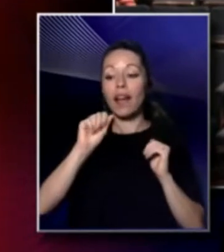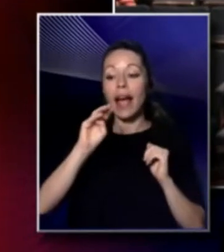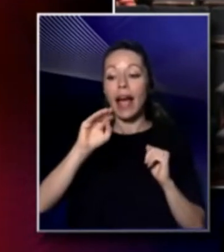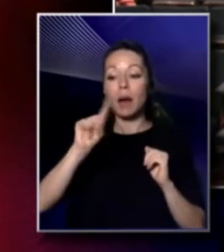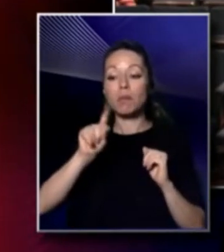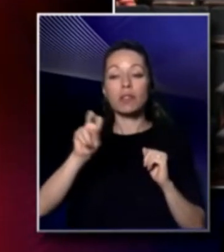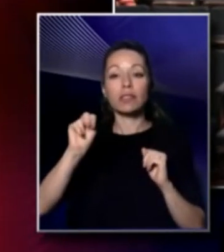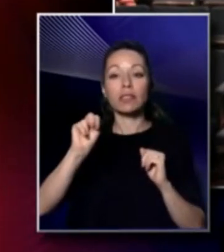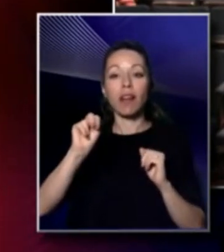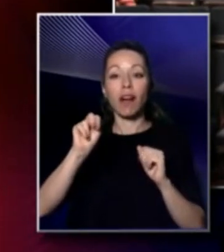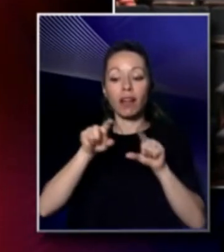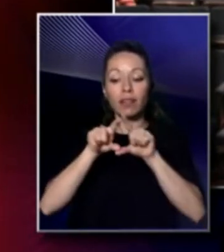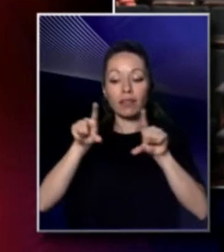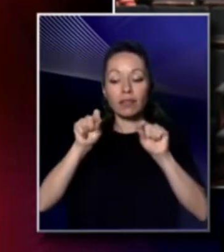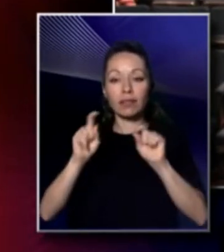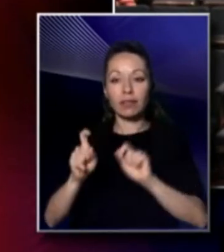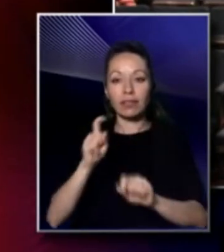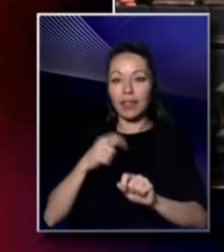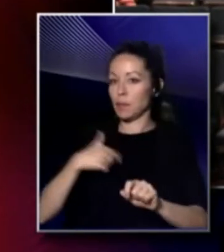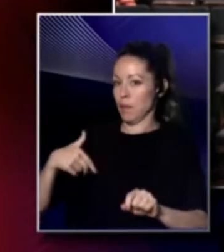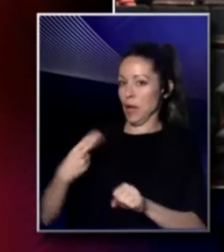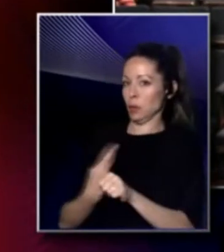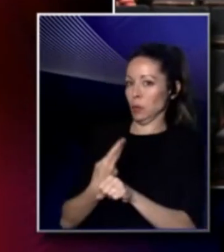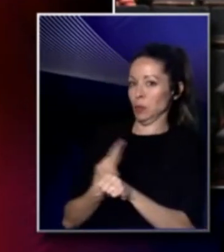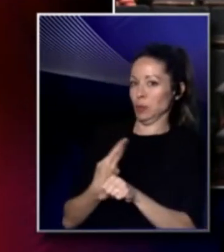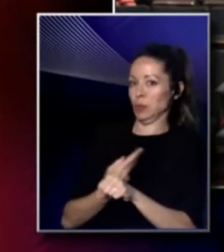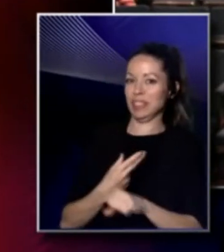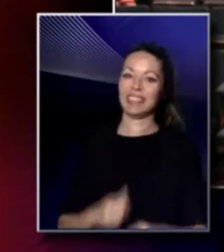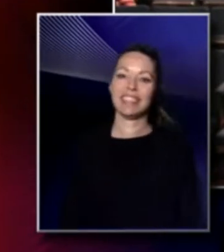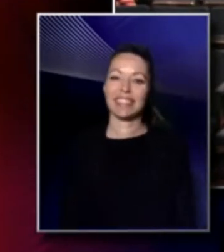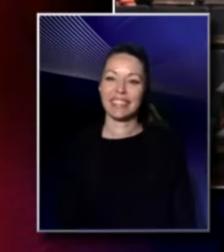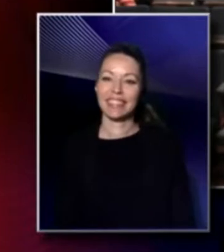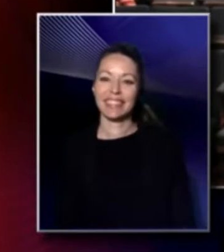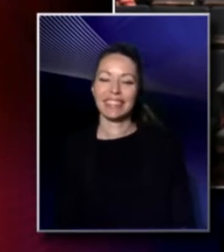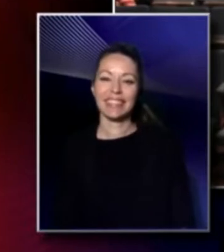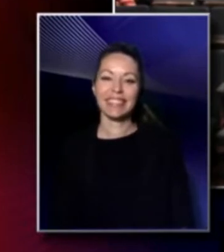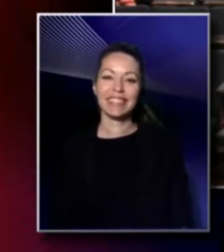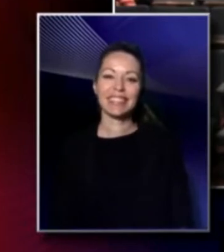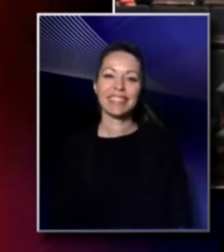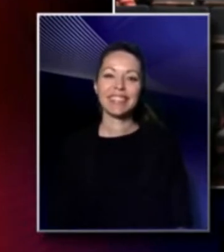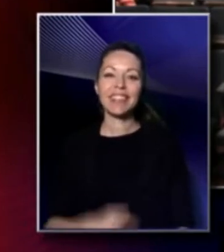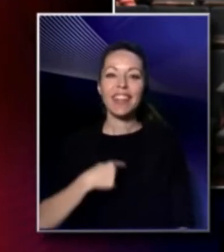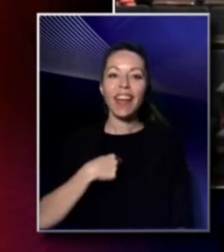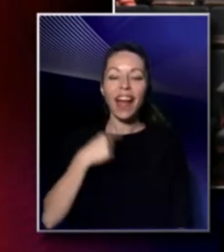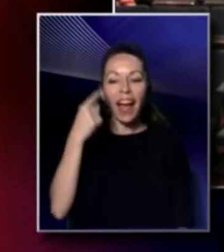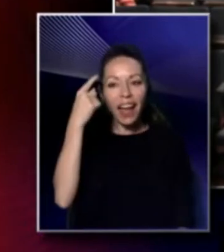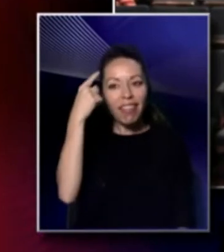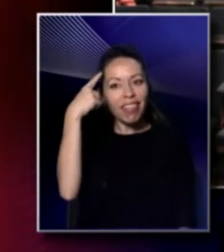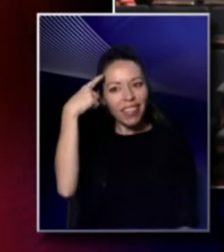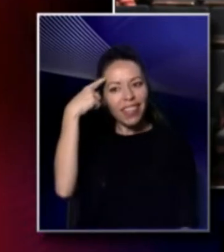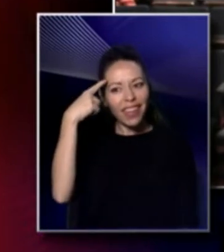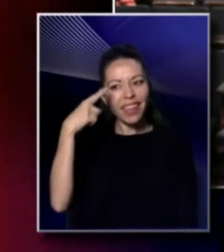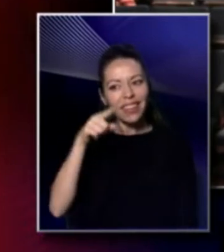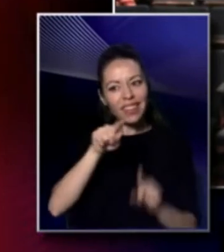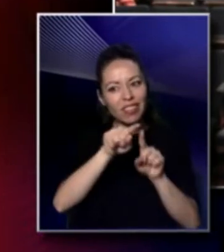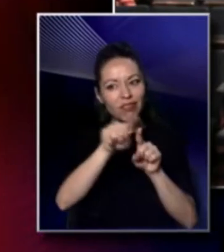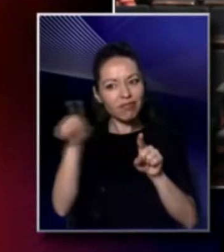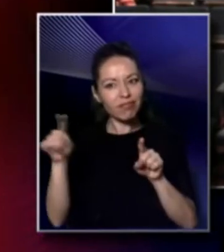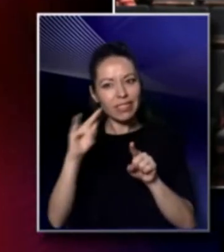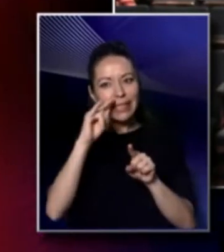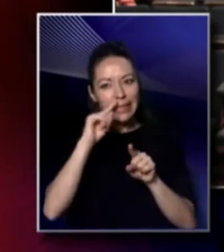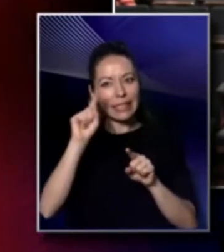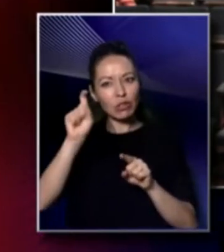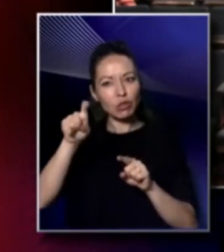Amazon gift card, which I haven't used yet. I think kids should